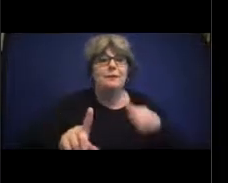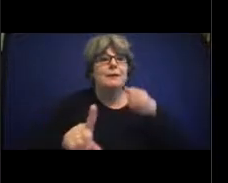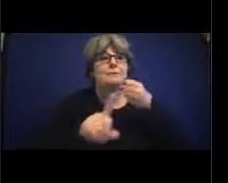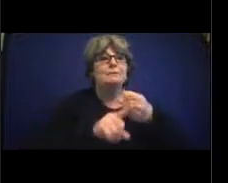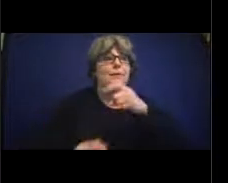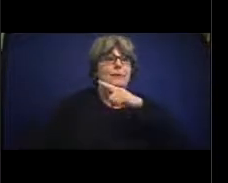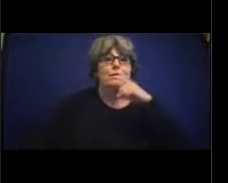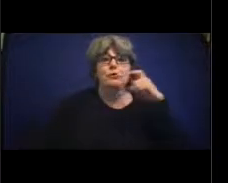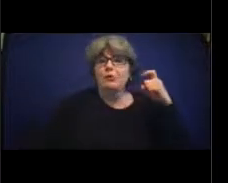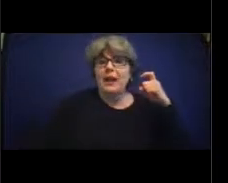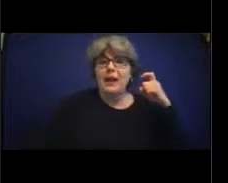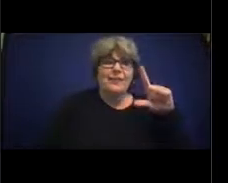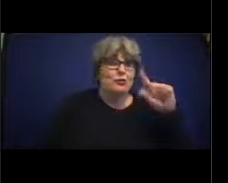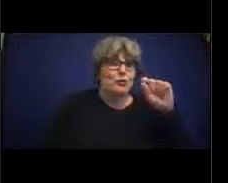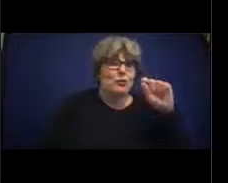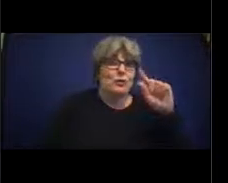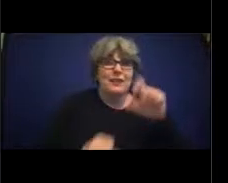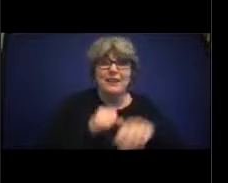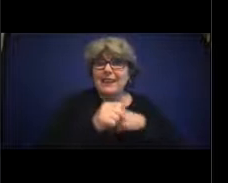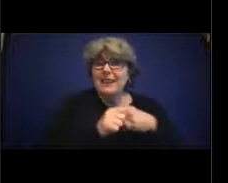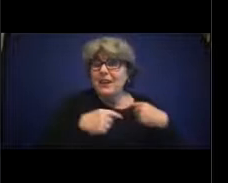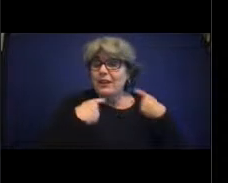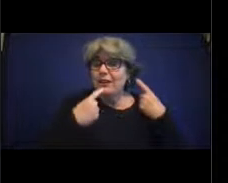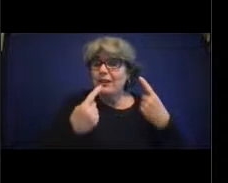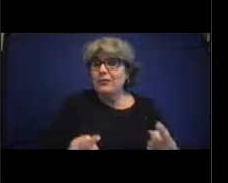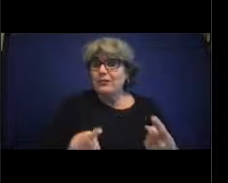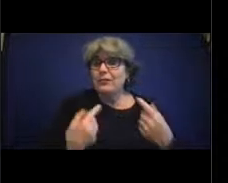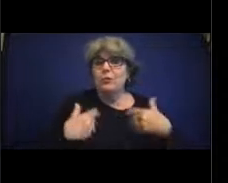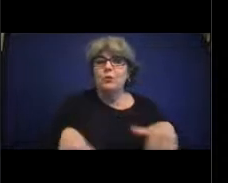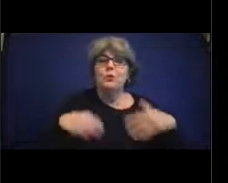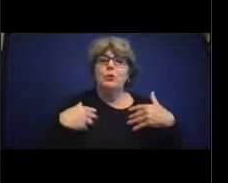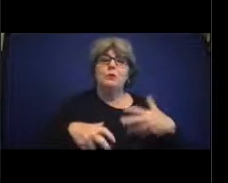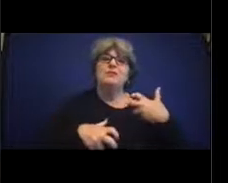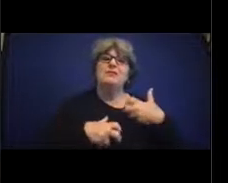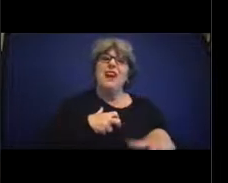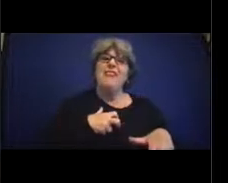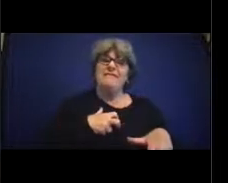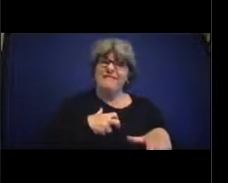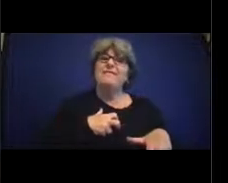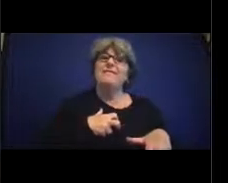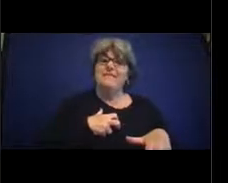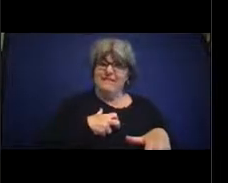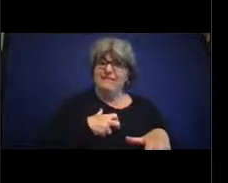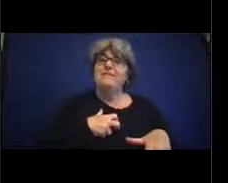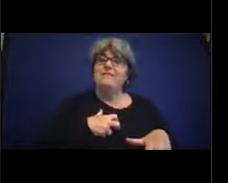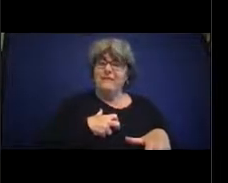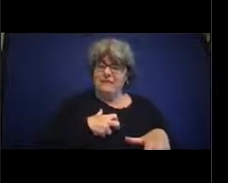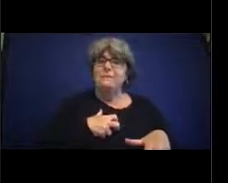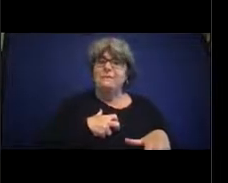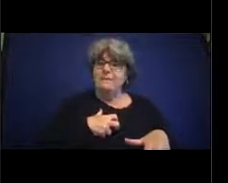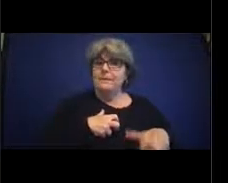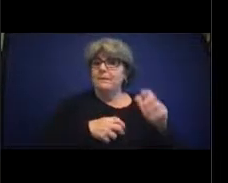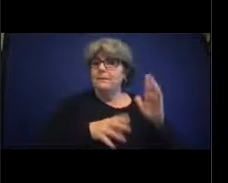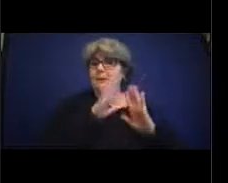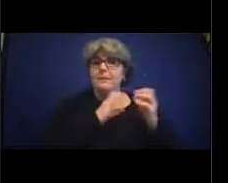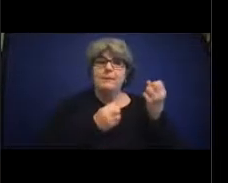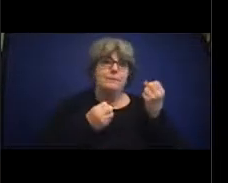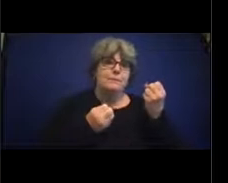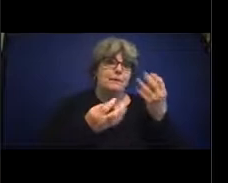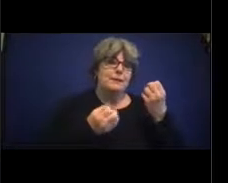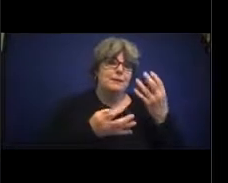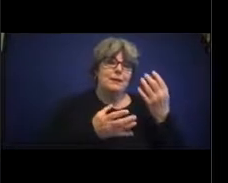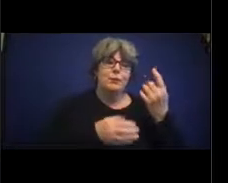through over the last 20 years or so has proven to be one of the worst droughts on record, with records going back many hundreds, if not a few